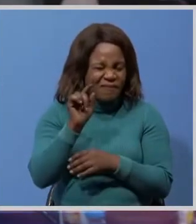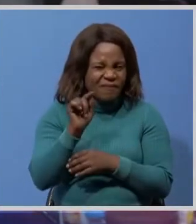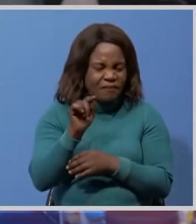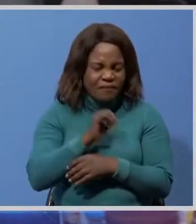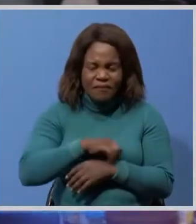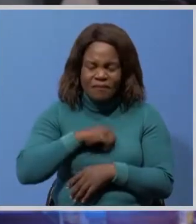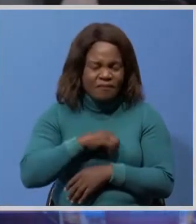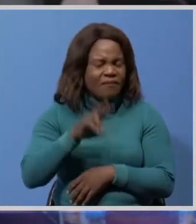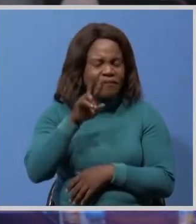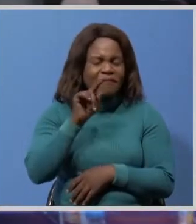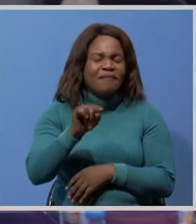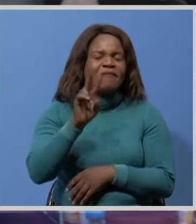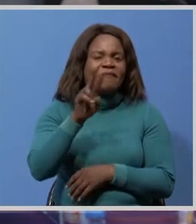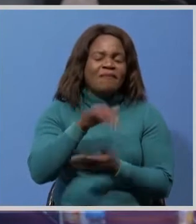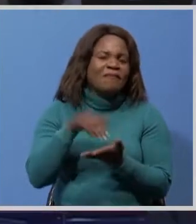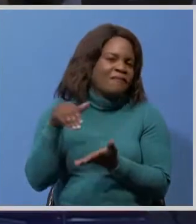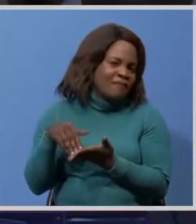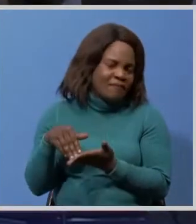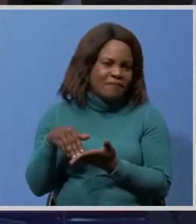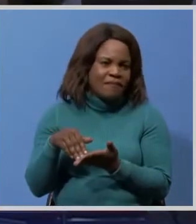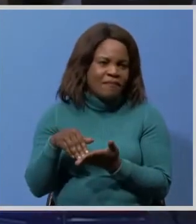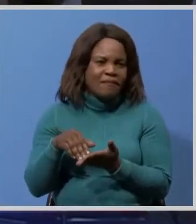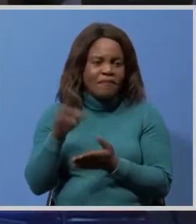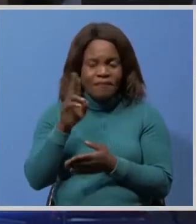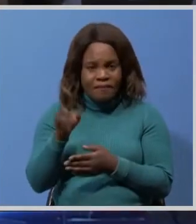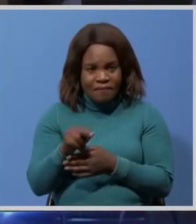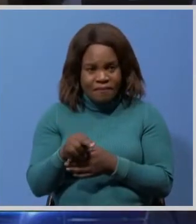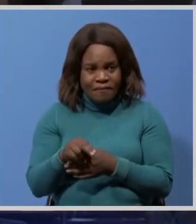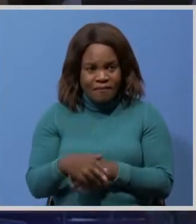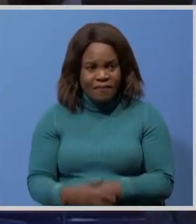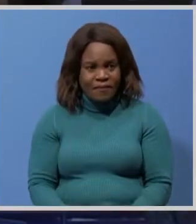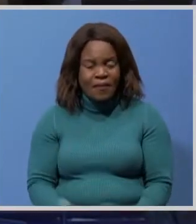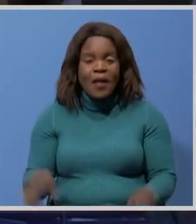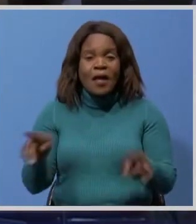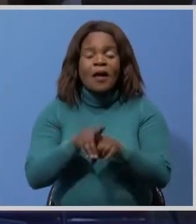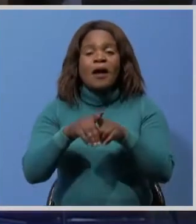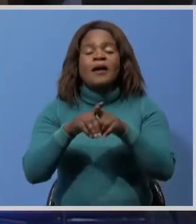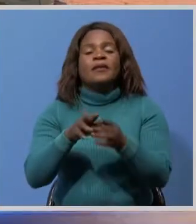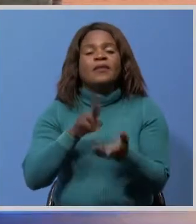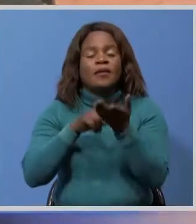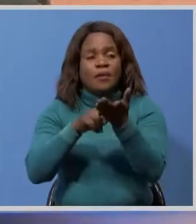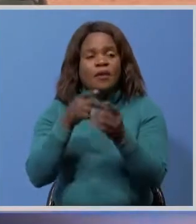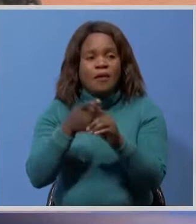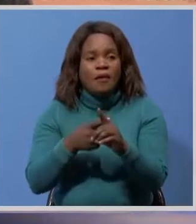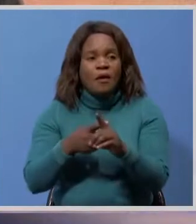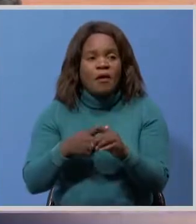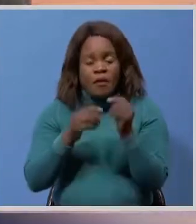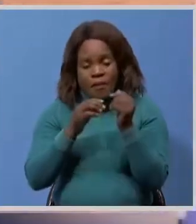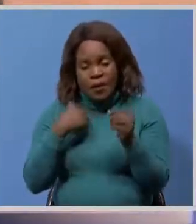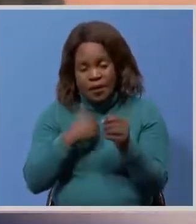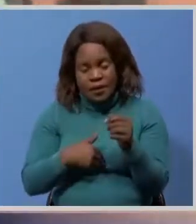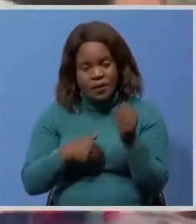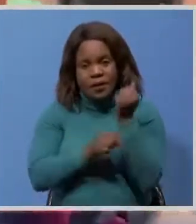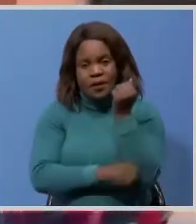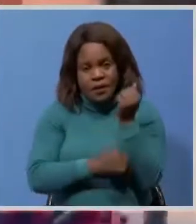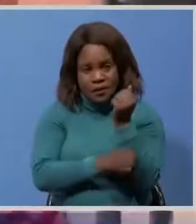$2.2 million worth of subcontracting. And a representative from China State Engineering Corporation said his firm